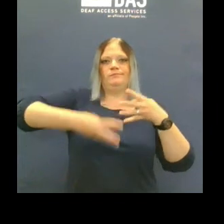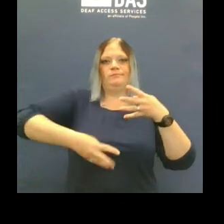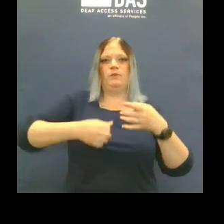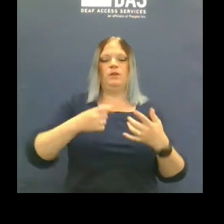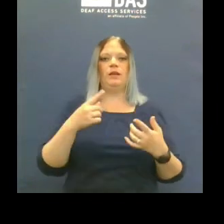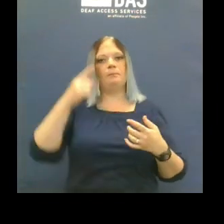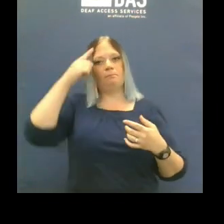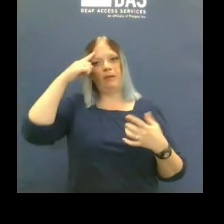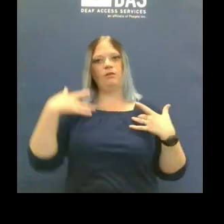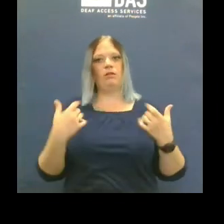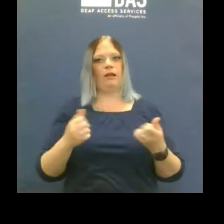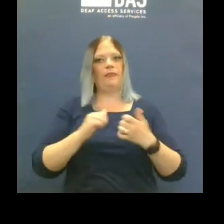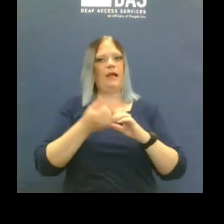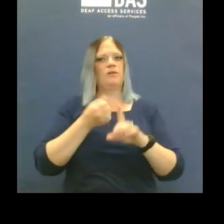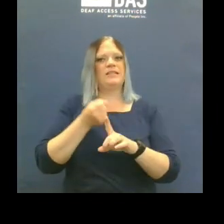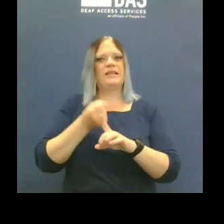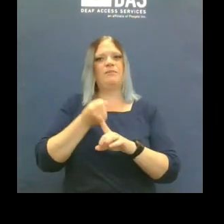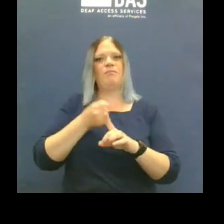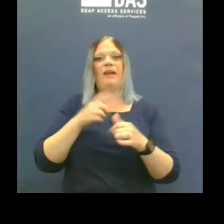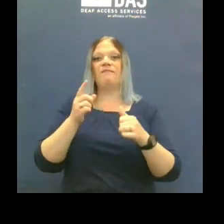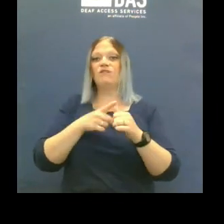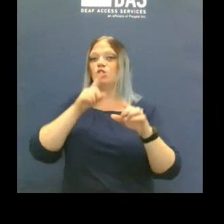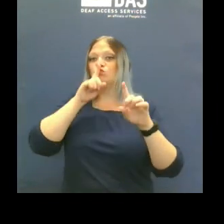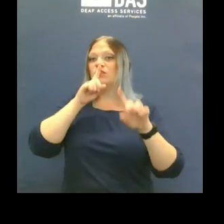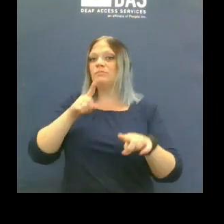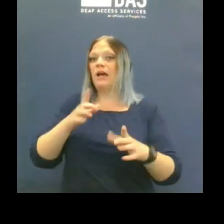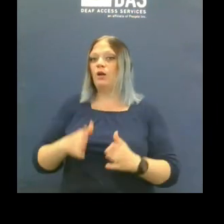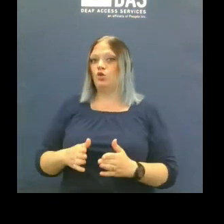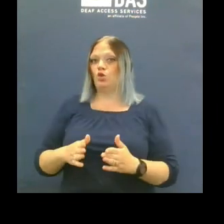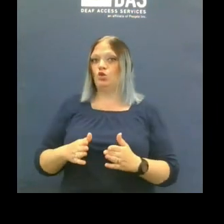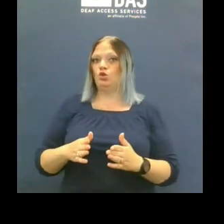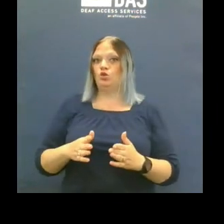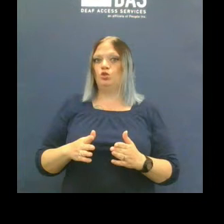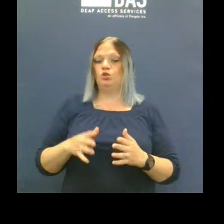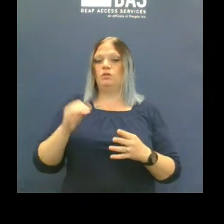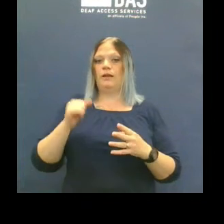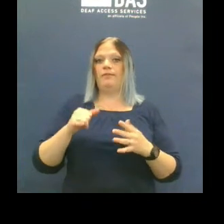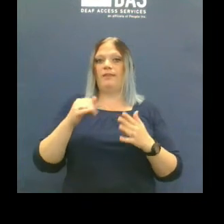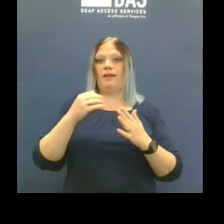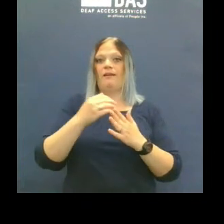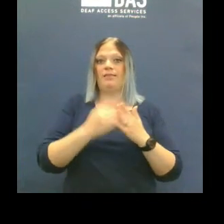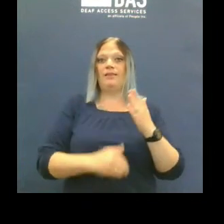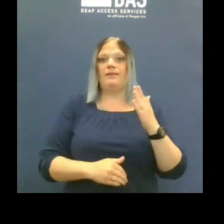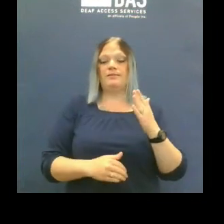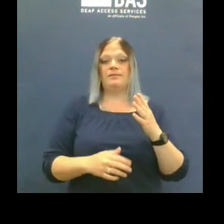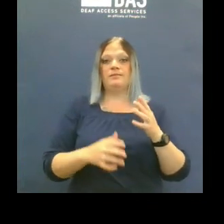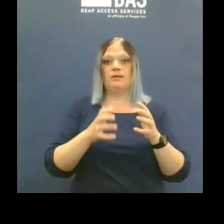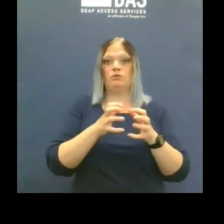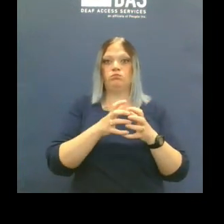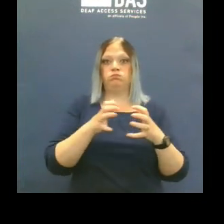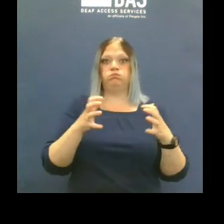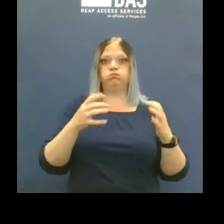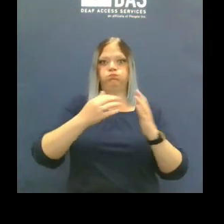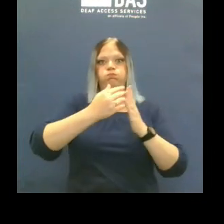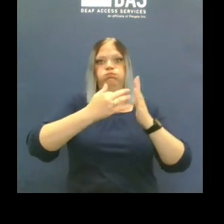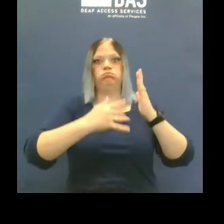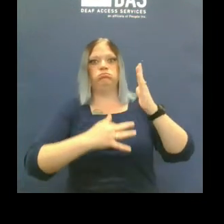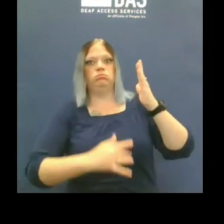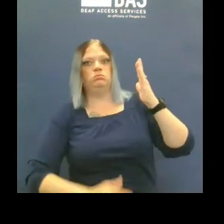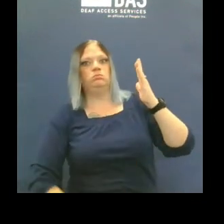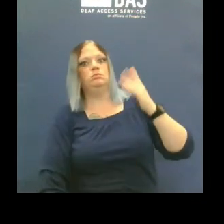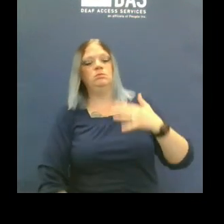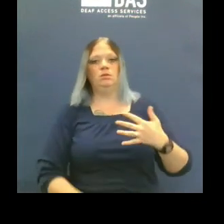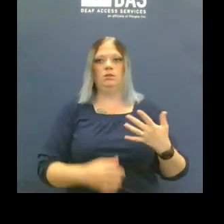does it impact not only the first responders, and that first responder list, as we know, has grown tremendously